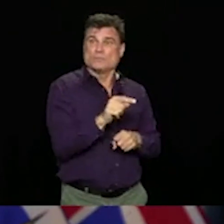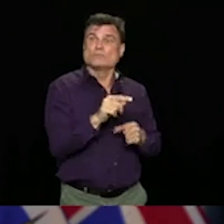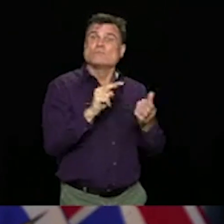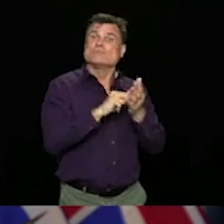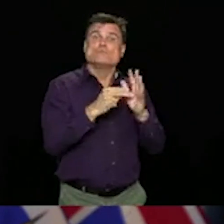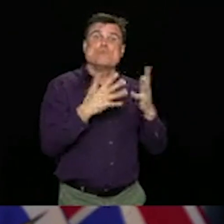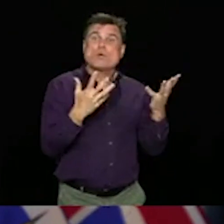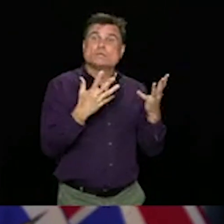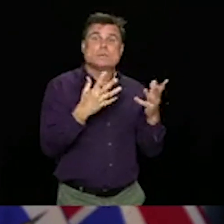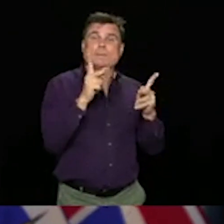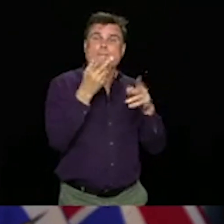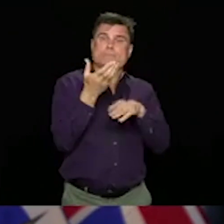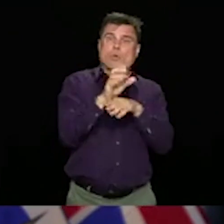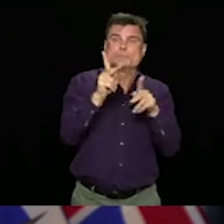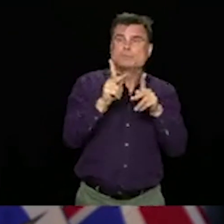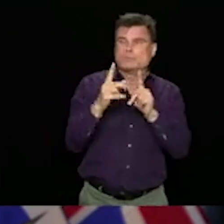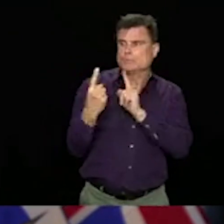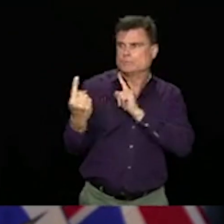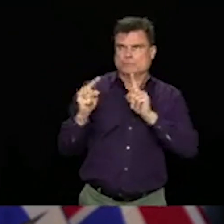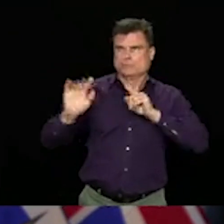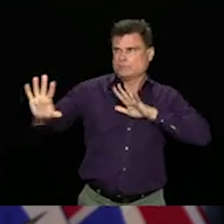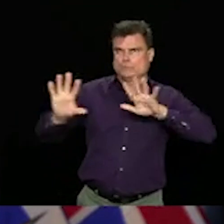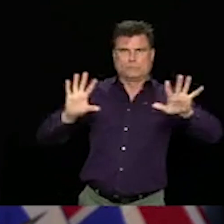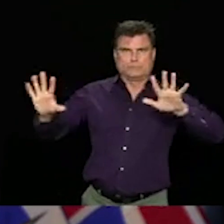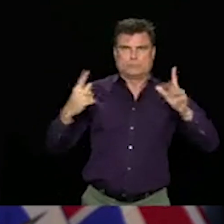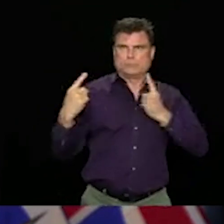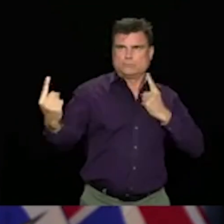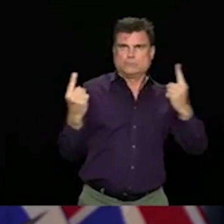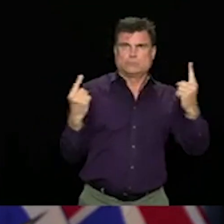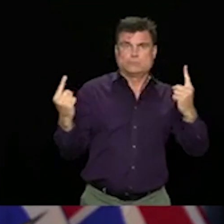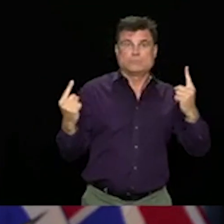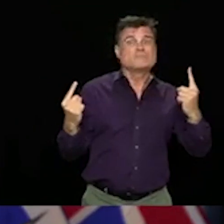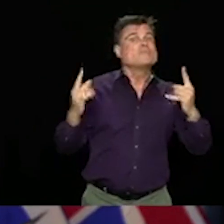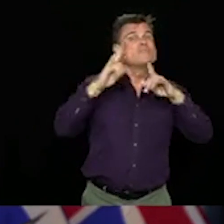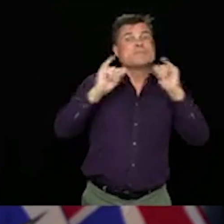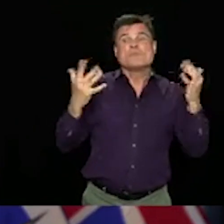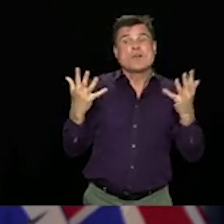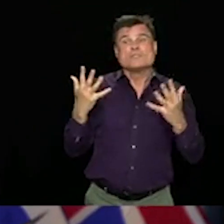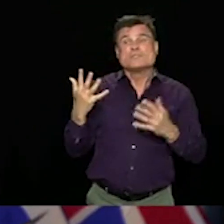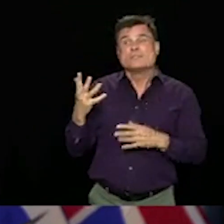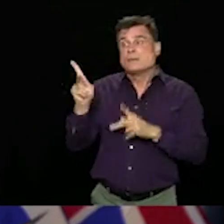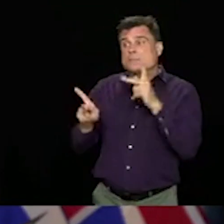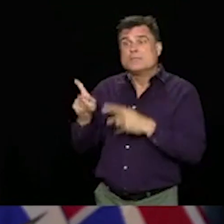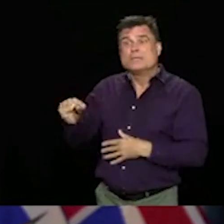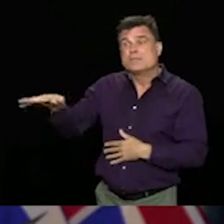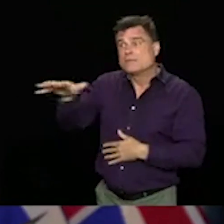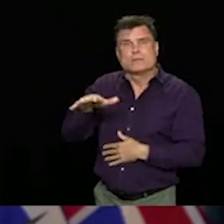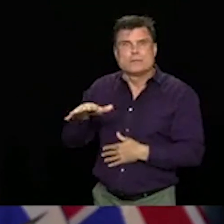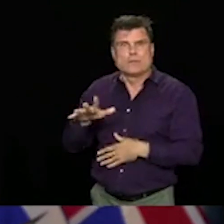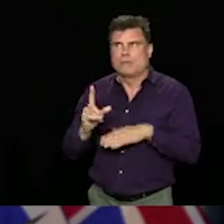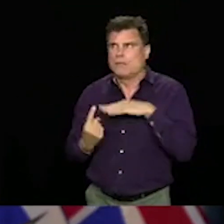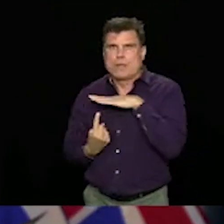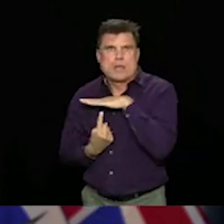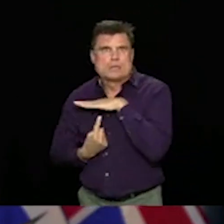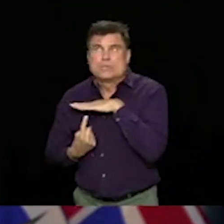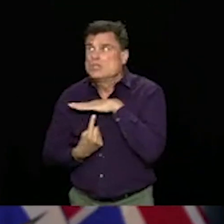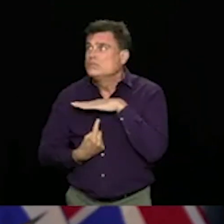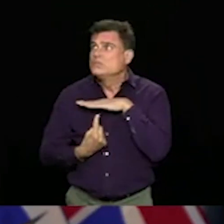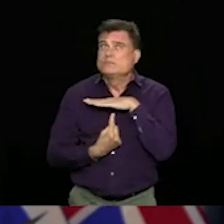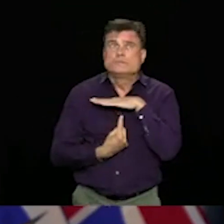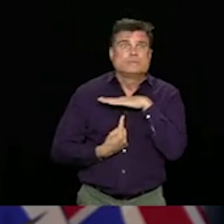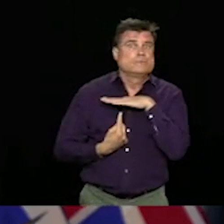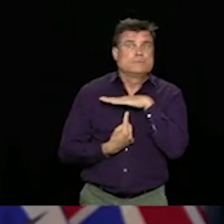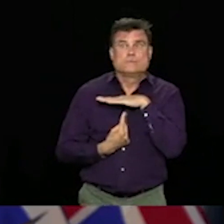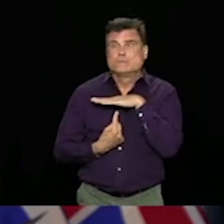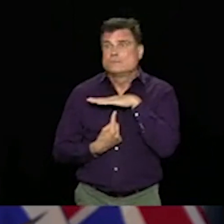others. And this can be very isolating for some people and it makes it more able for them to hide